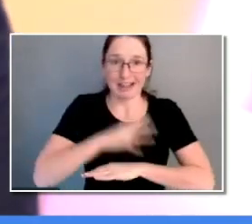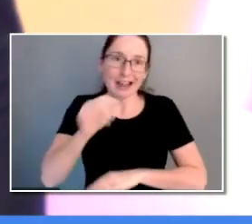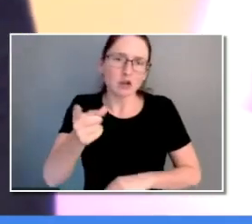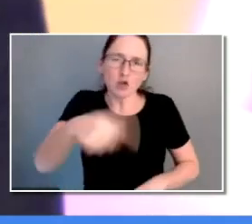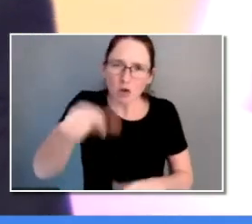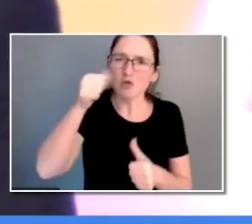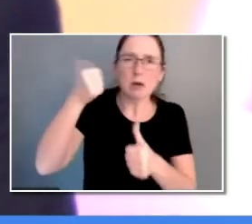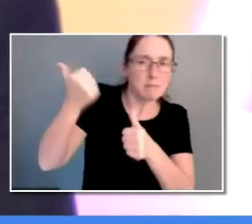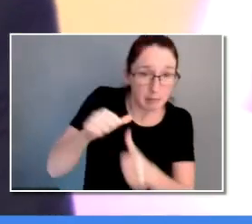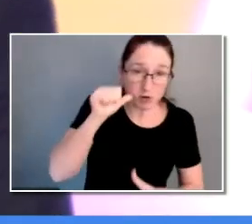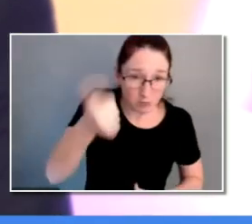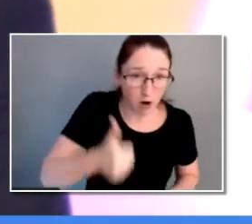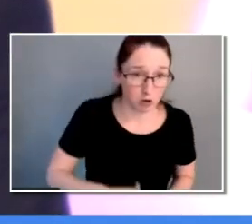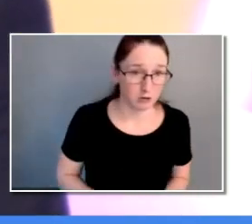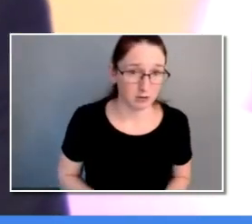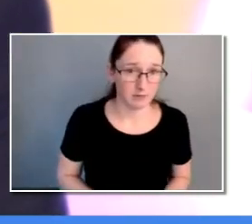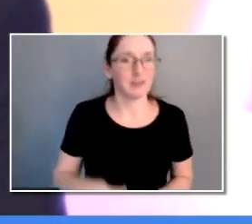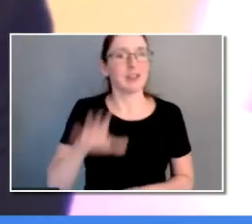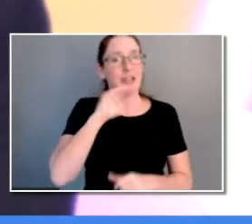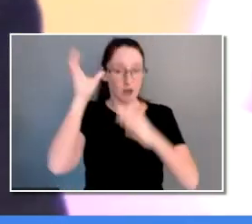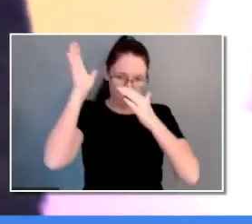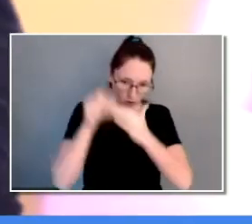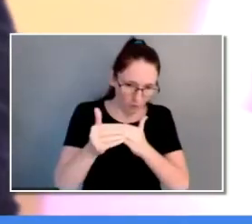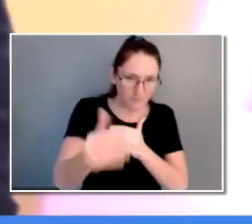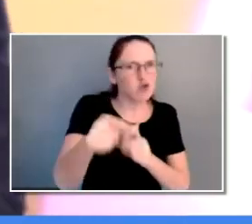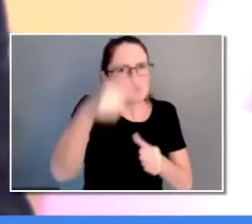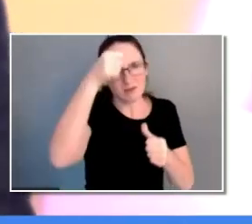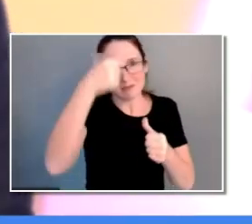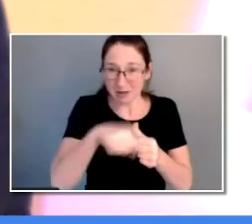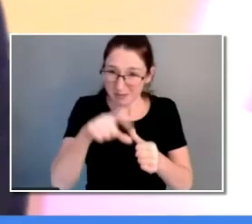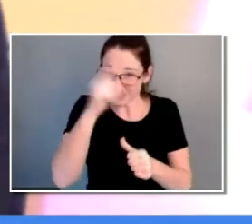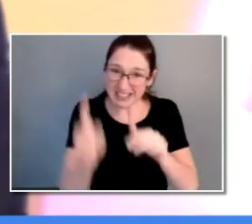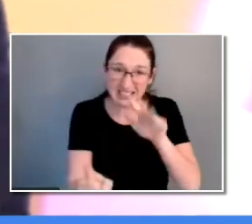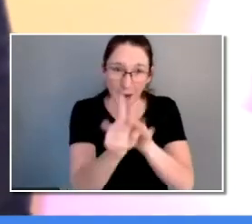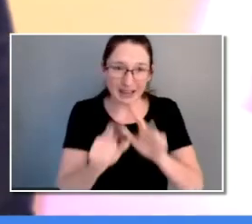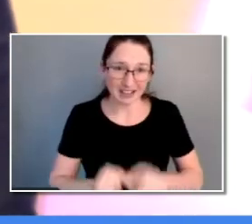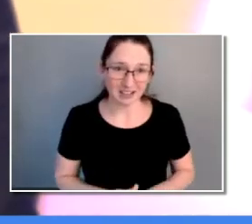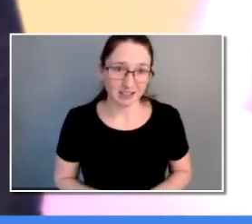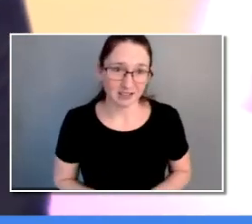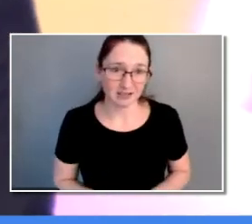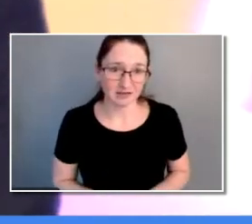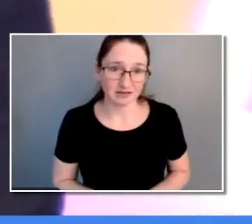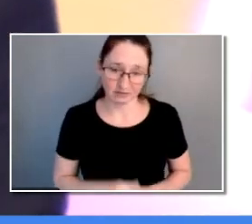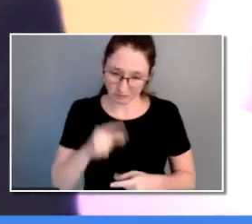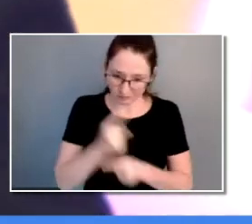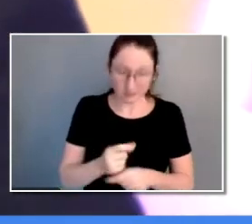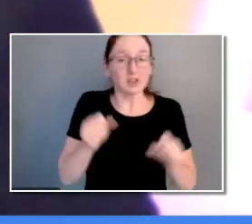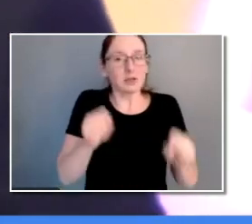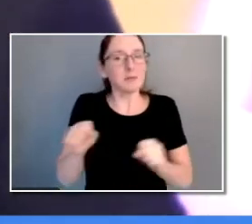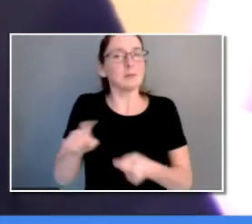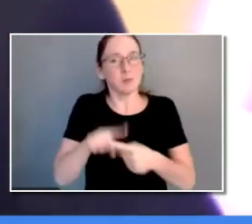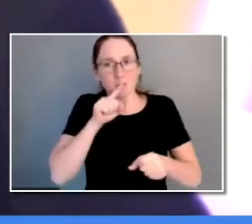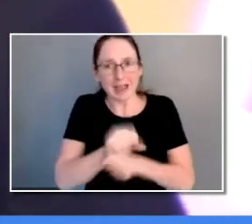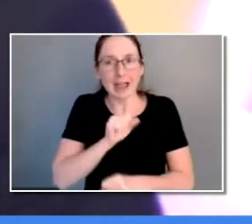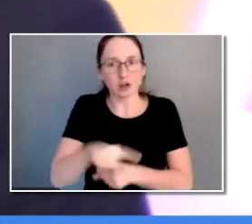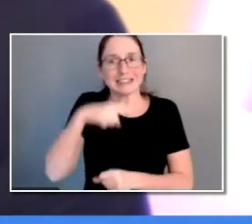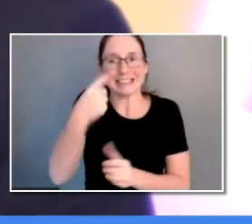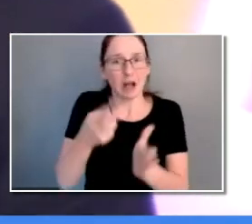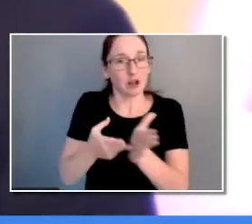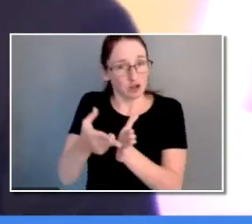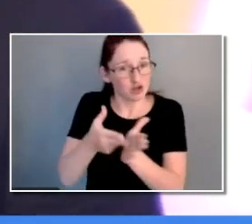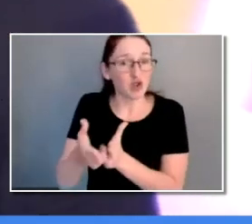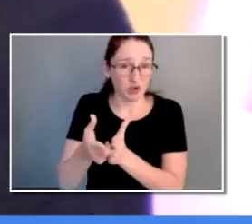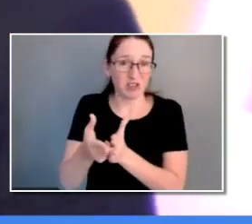remember it tomorrow and going forward, because it is coming. Right? The ability to actually tell the truth is under